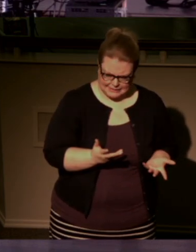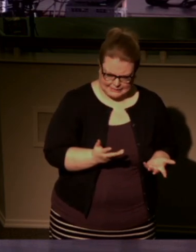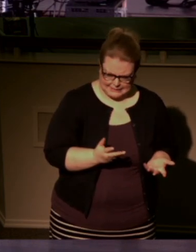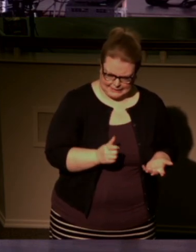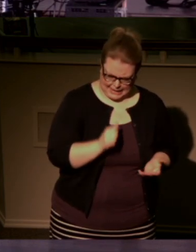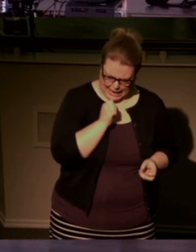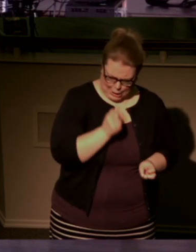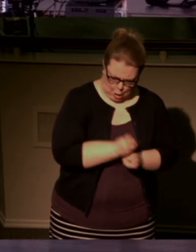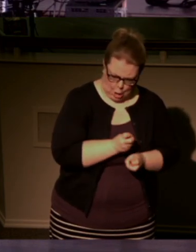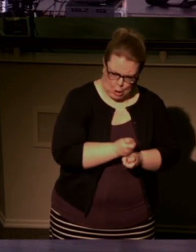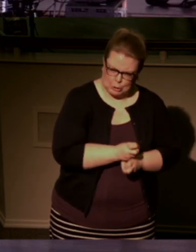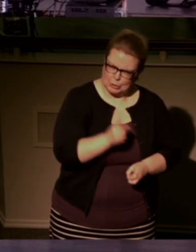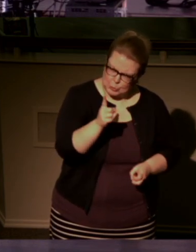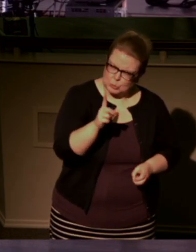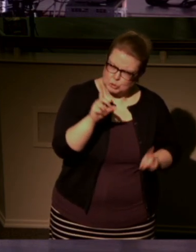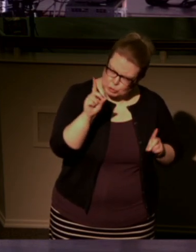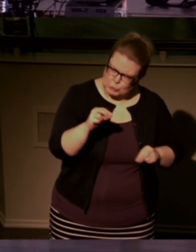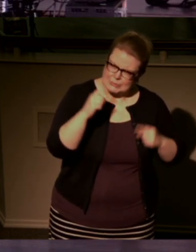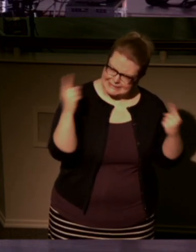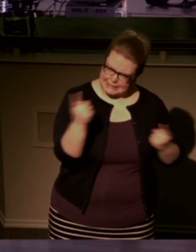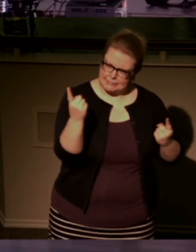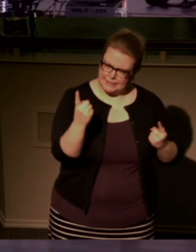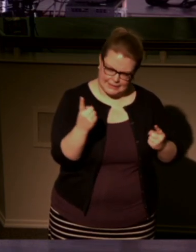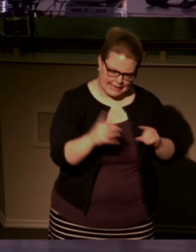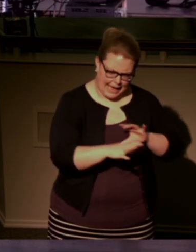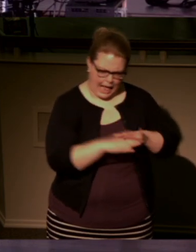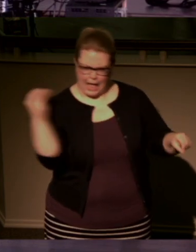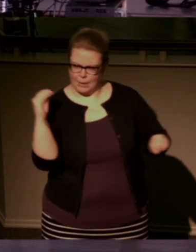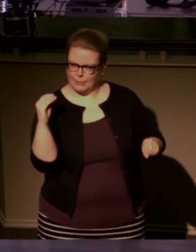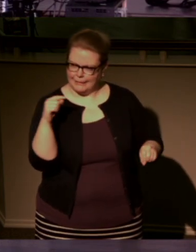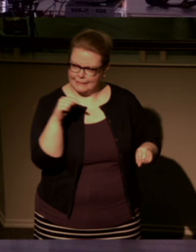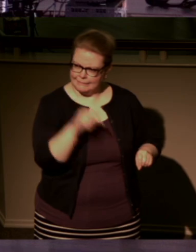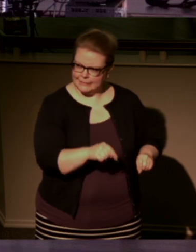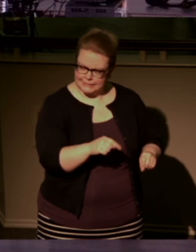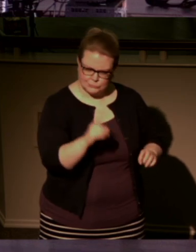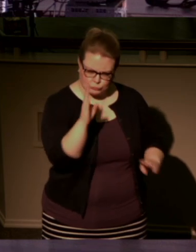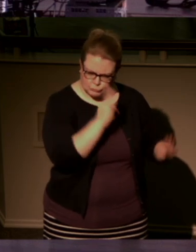for God to do something and get me out of this bind?